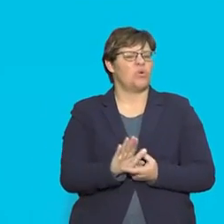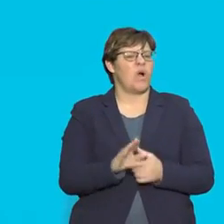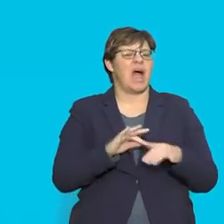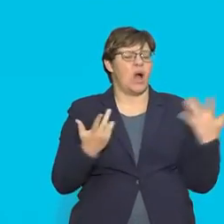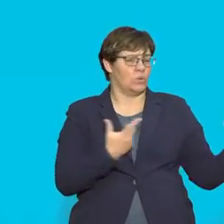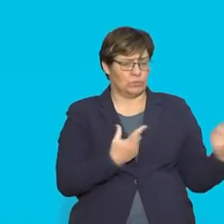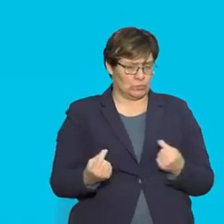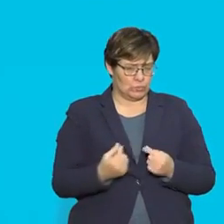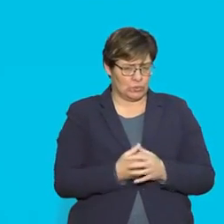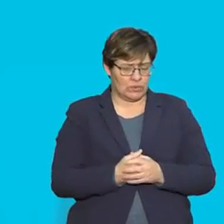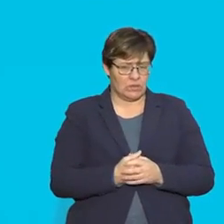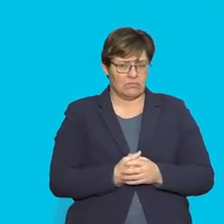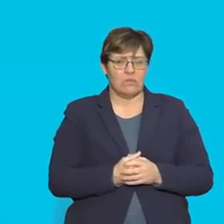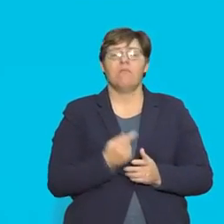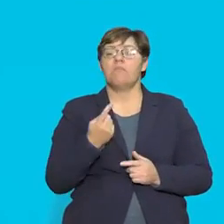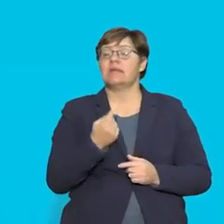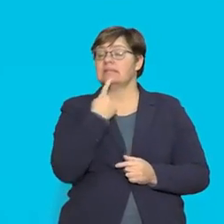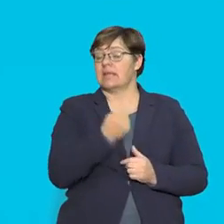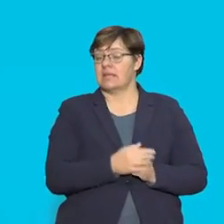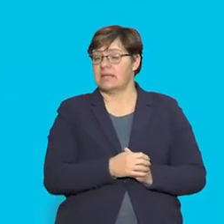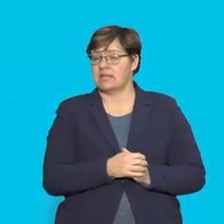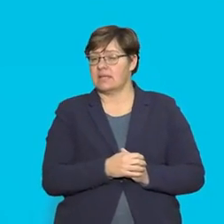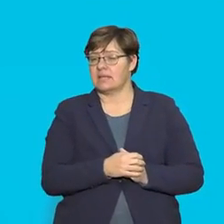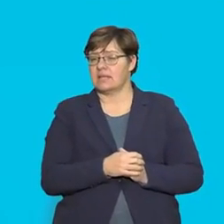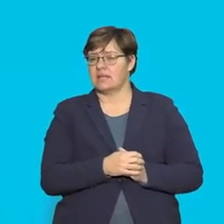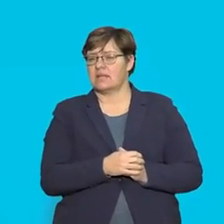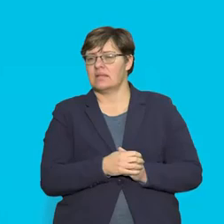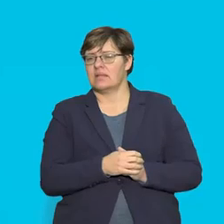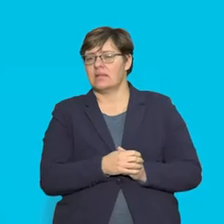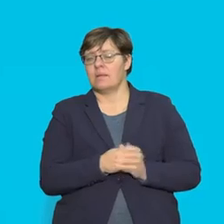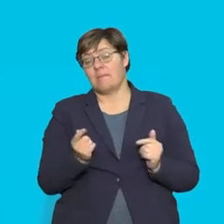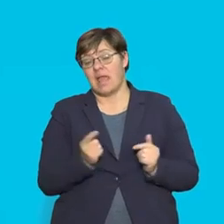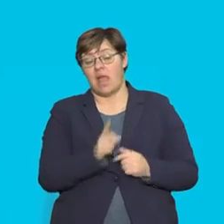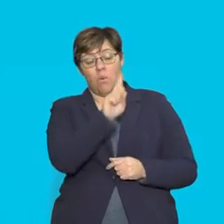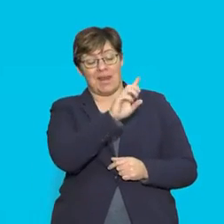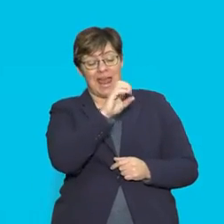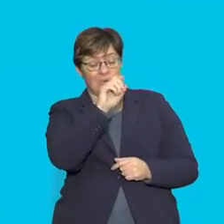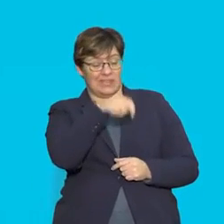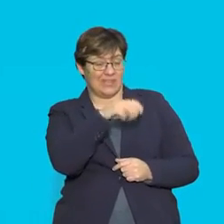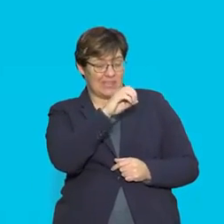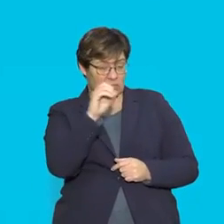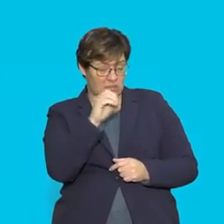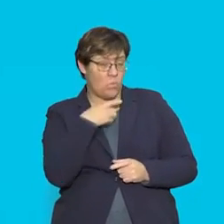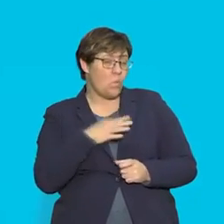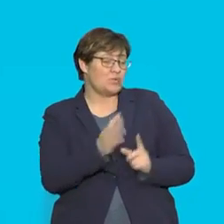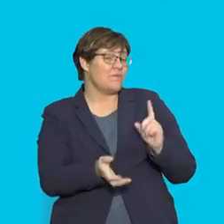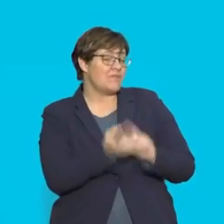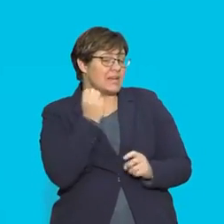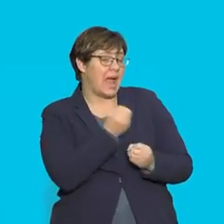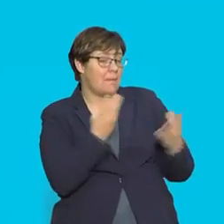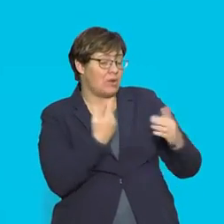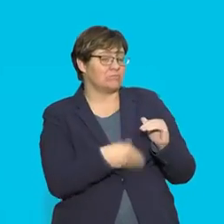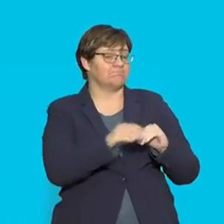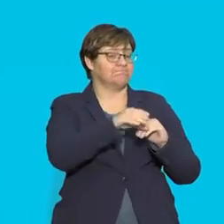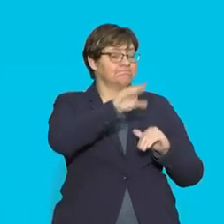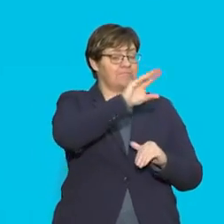you quickly how to do that, we are instead saying, what if we said this 100,000, we want to find how much